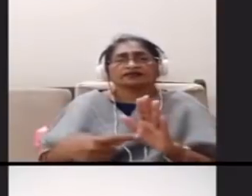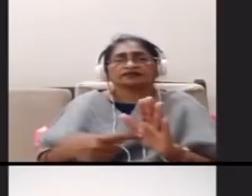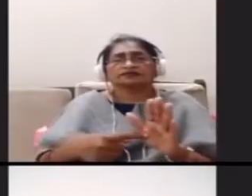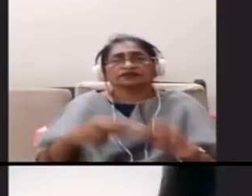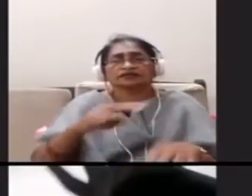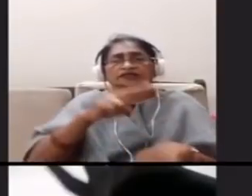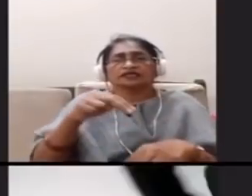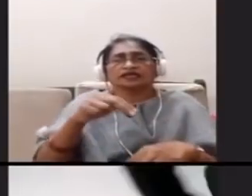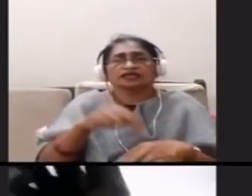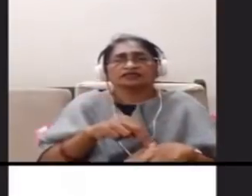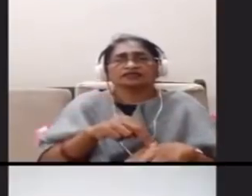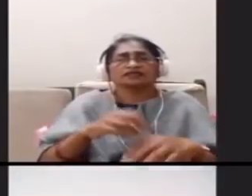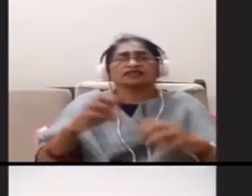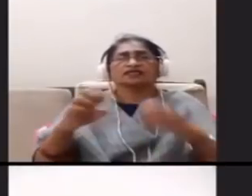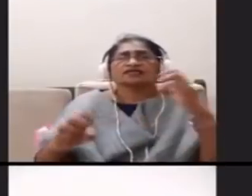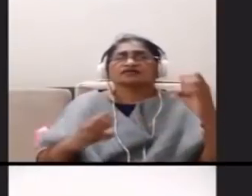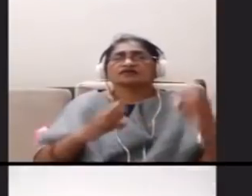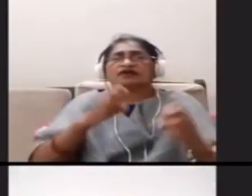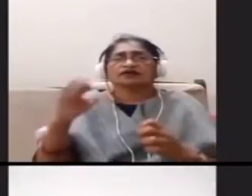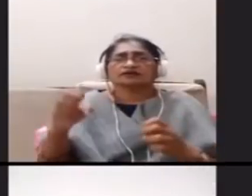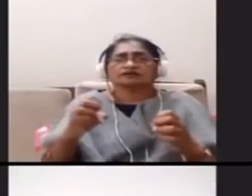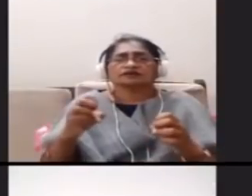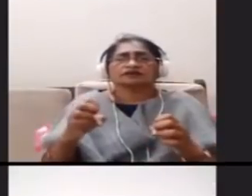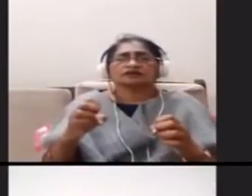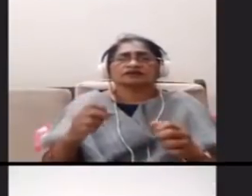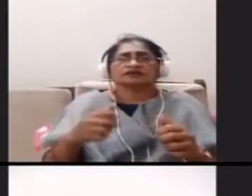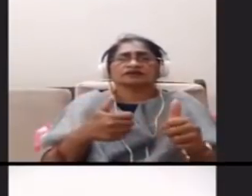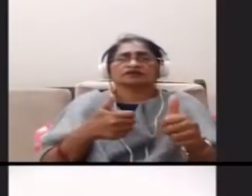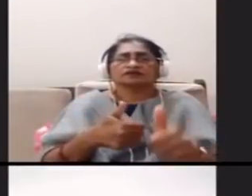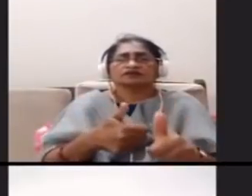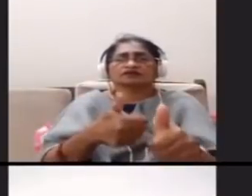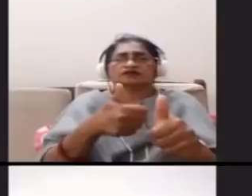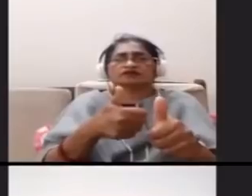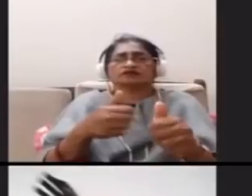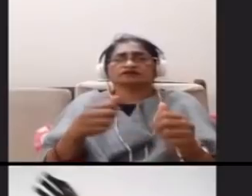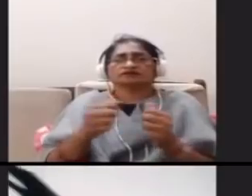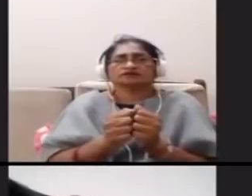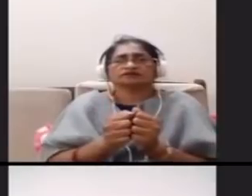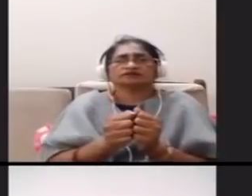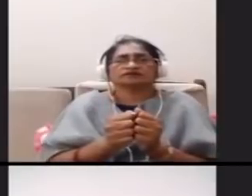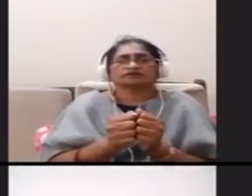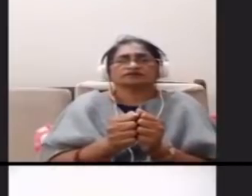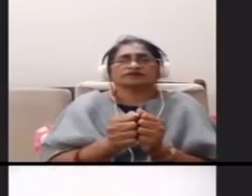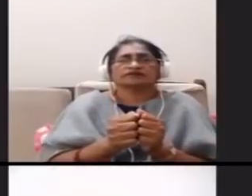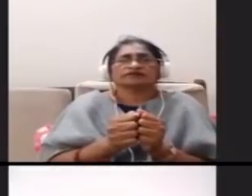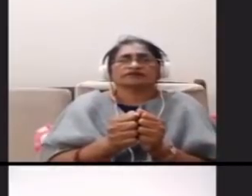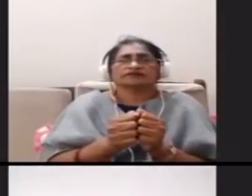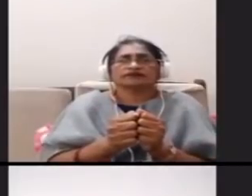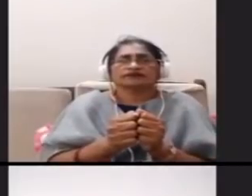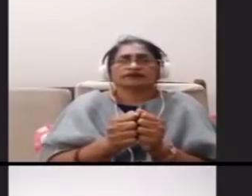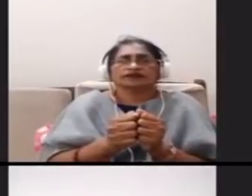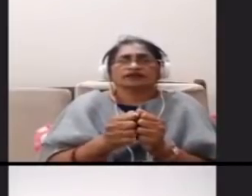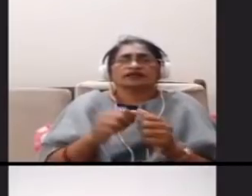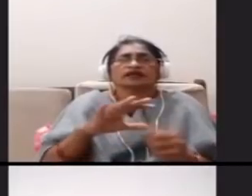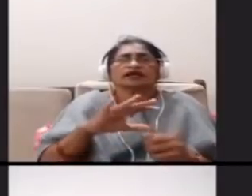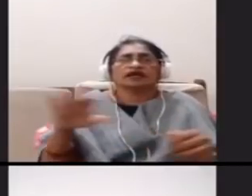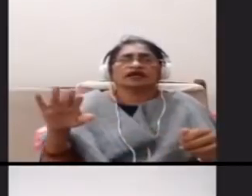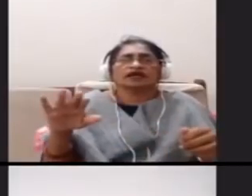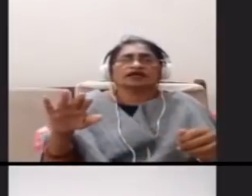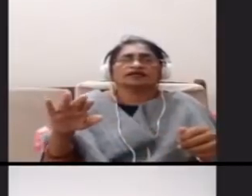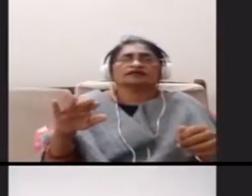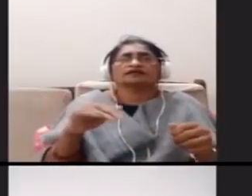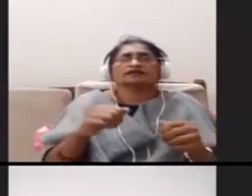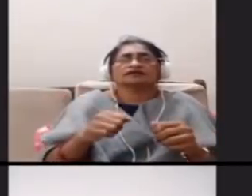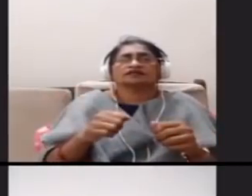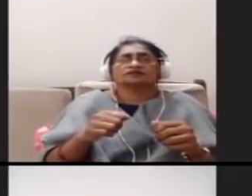built environment. It therefore follows without saying that then it is a social construct. And therefore it being a social construct